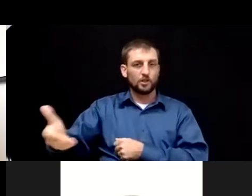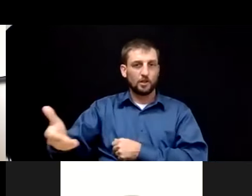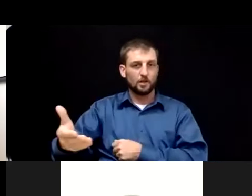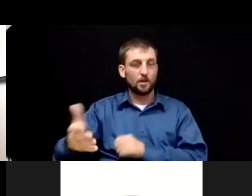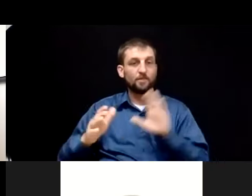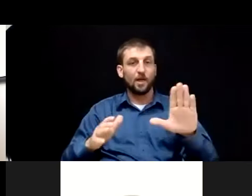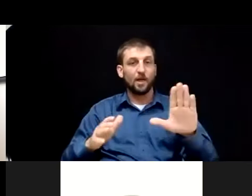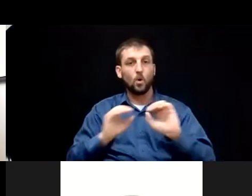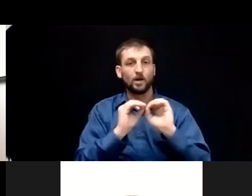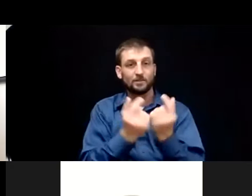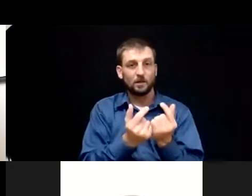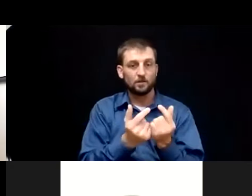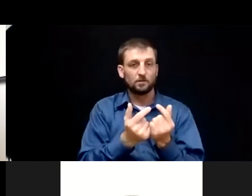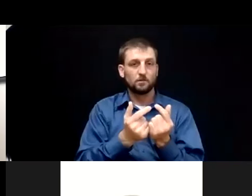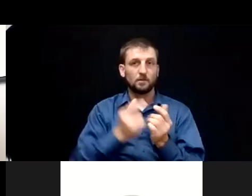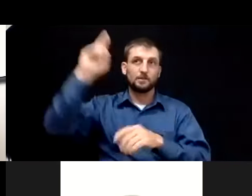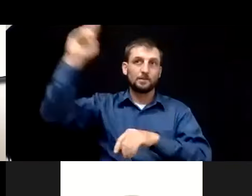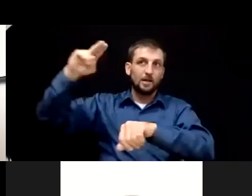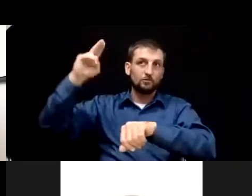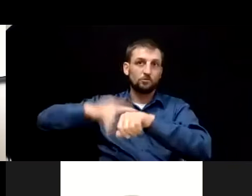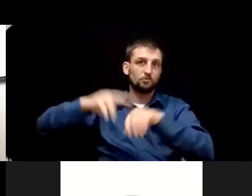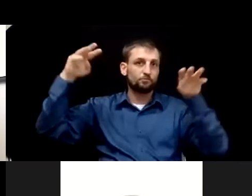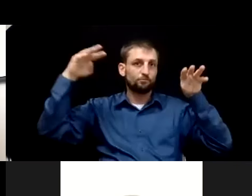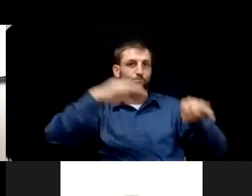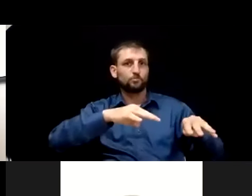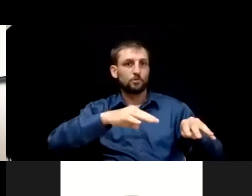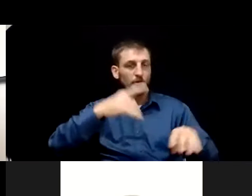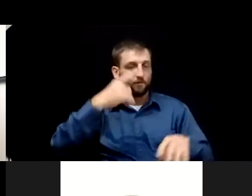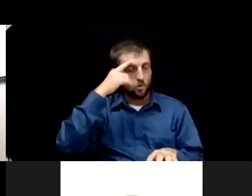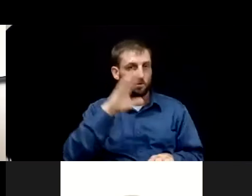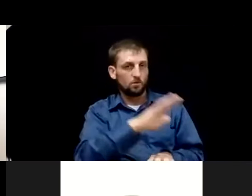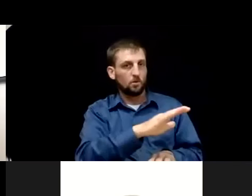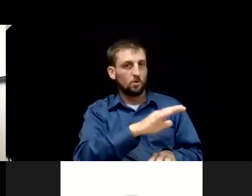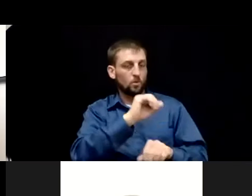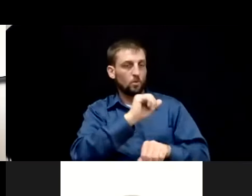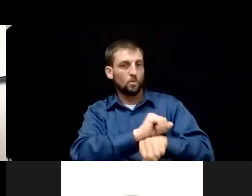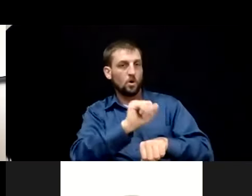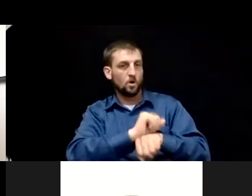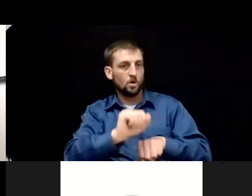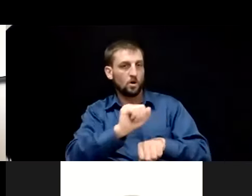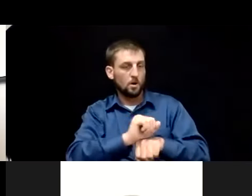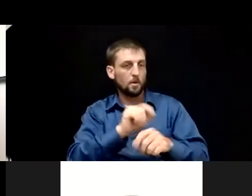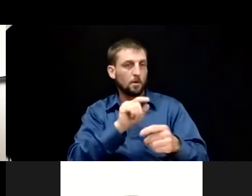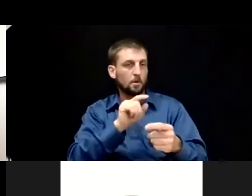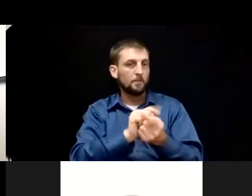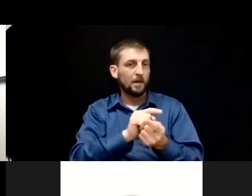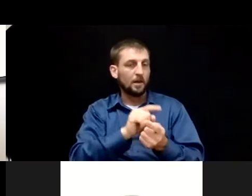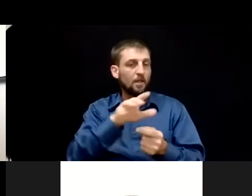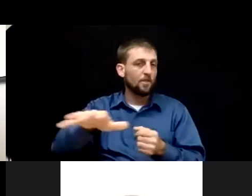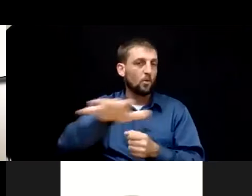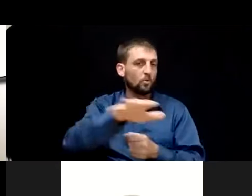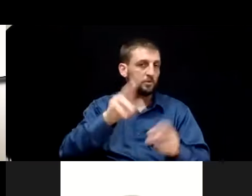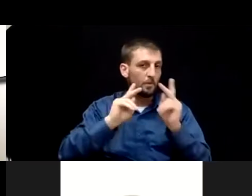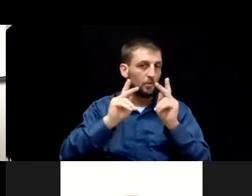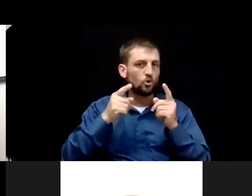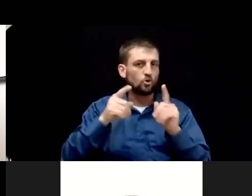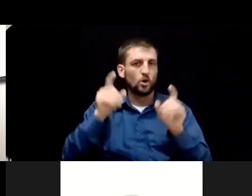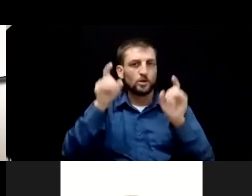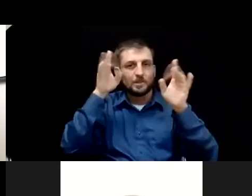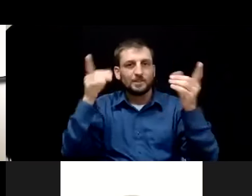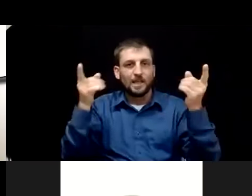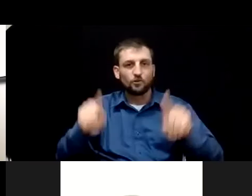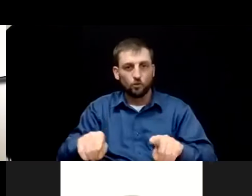been recognized nationally for the work meeting the needs of that population during disasters.